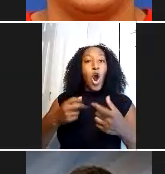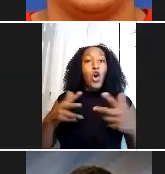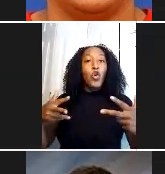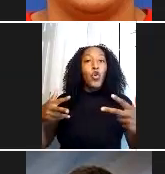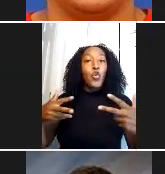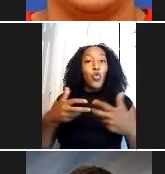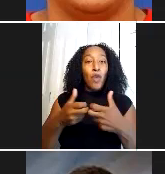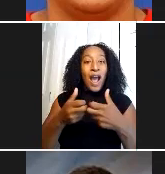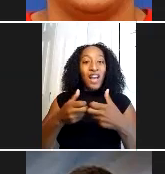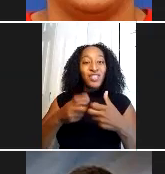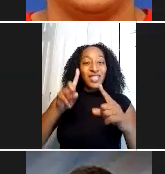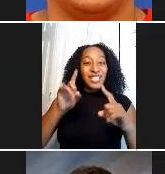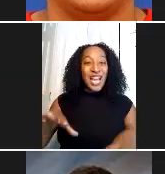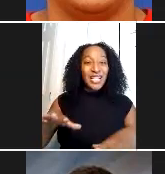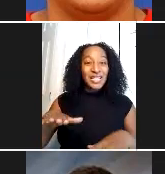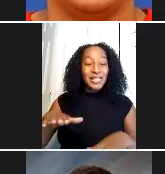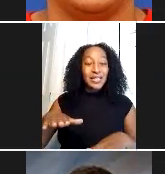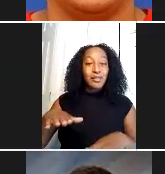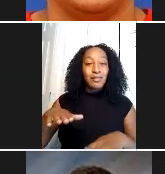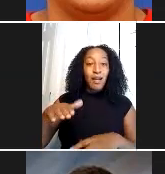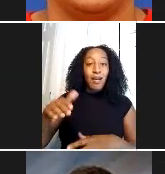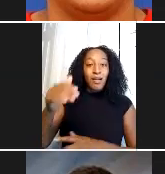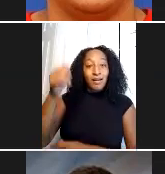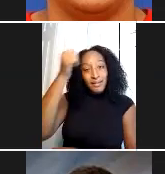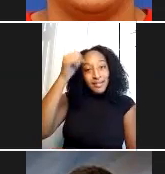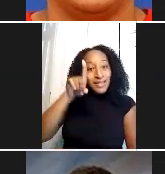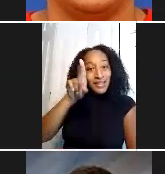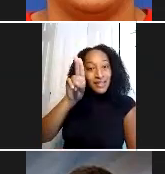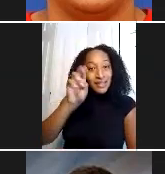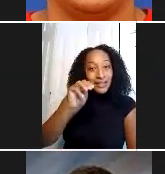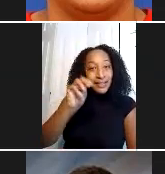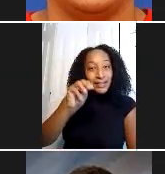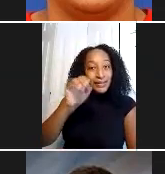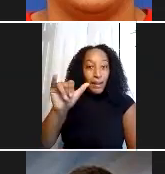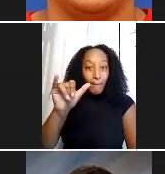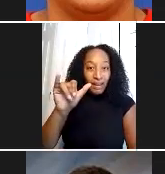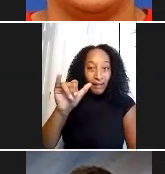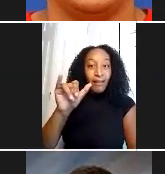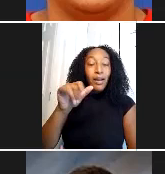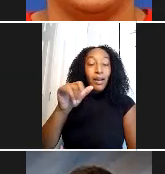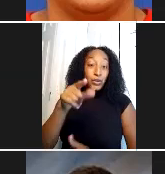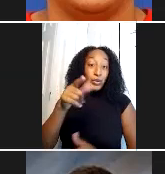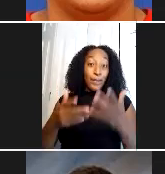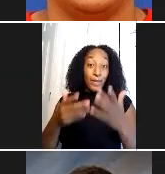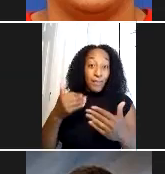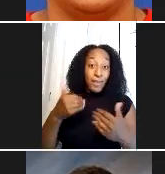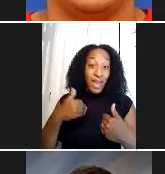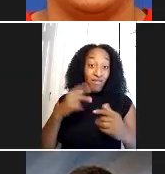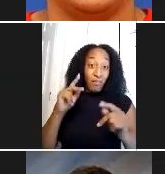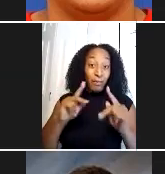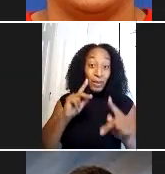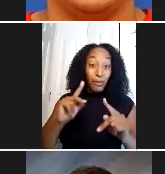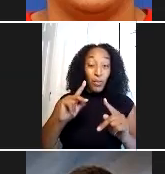whole thing. And, maybe they've got somebody at a monitoring station watching the North Atlantic to make sure the temperature's just right,